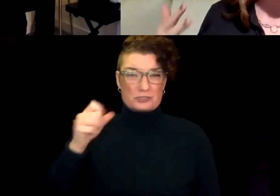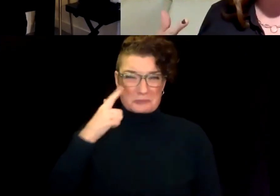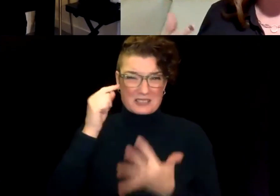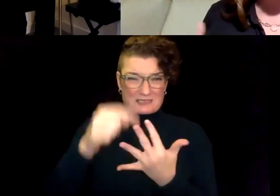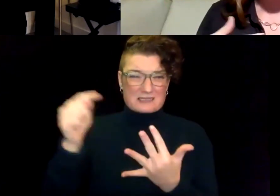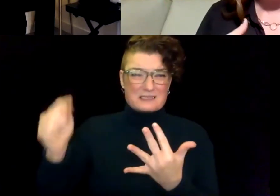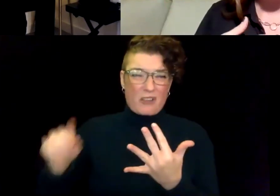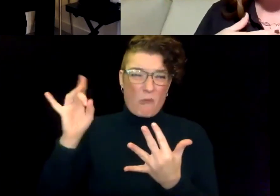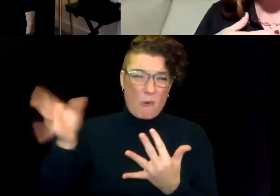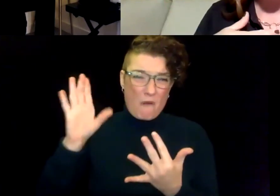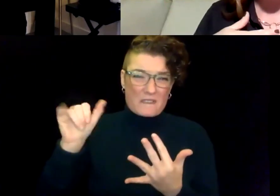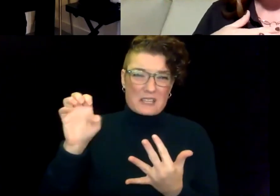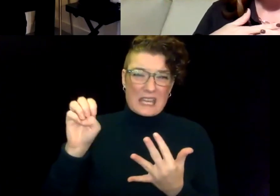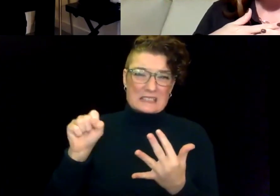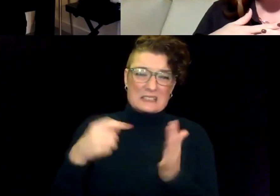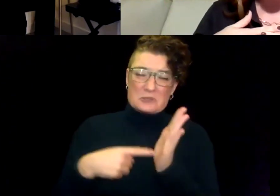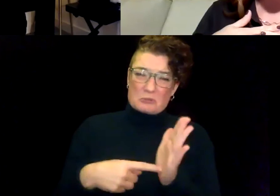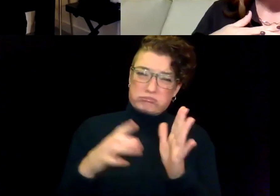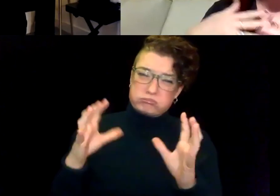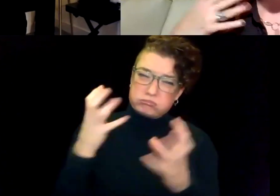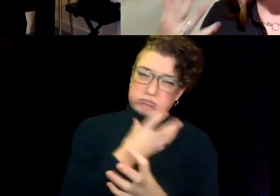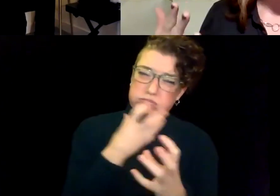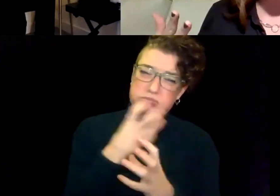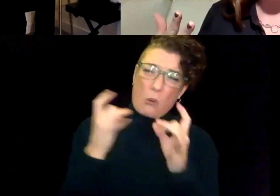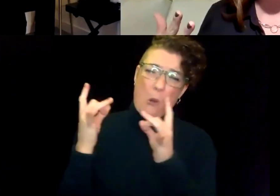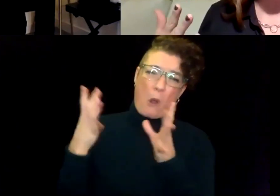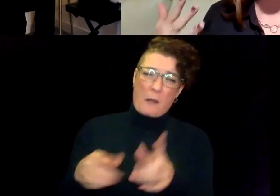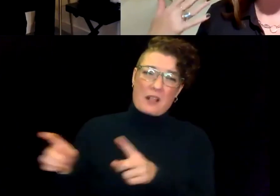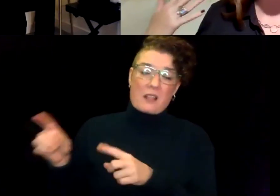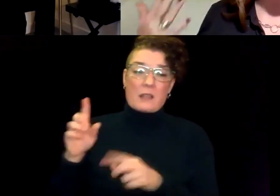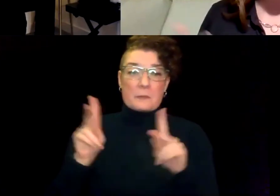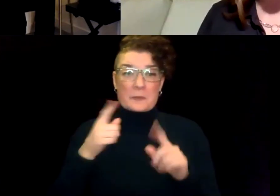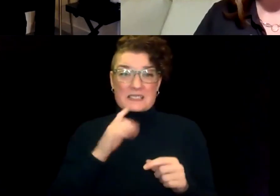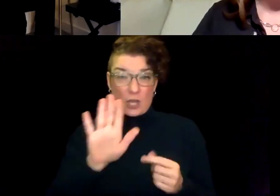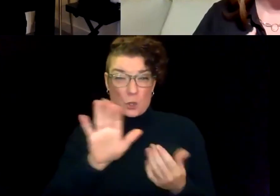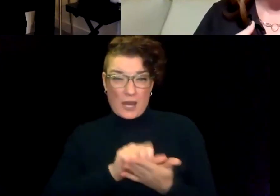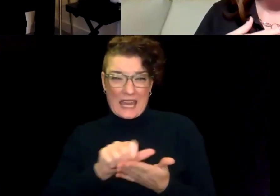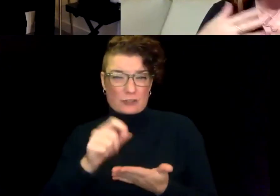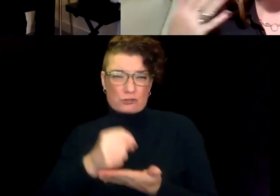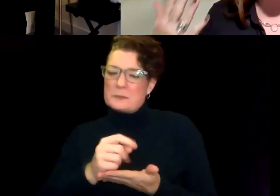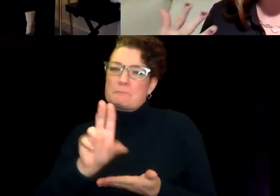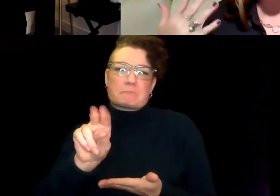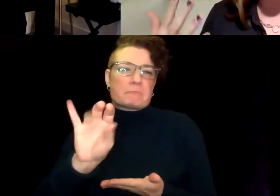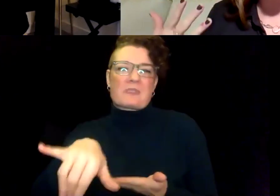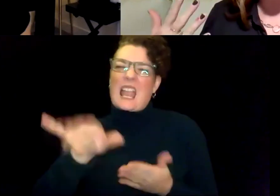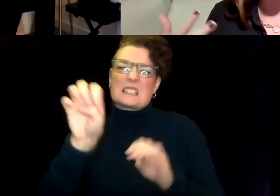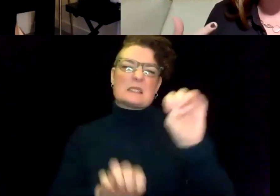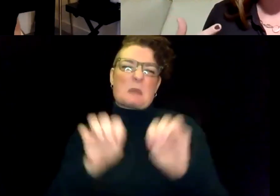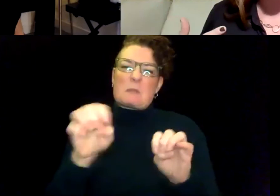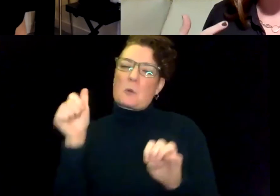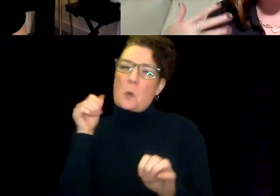horrible stuff. People being told that a cancer treatment was experimental. The one case